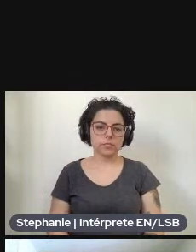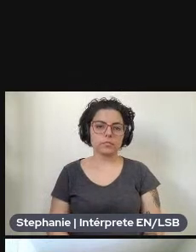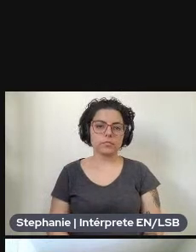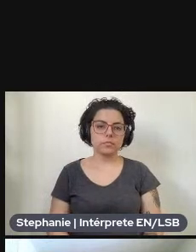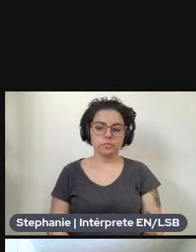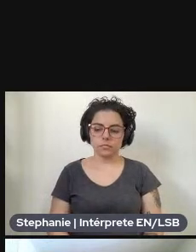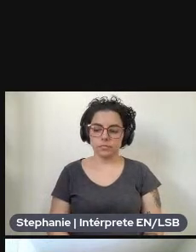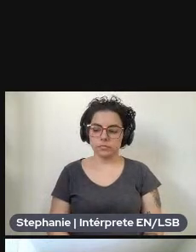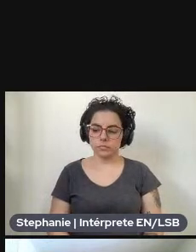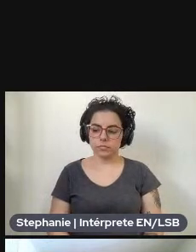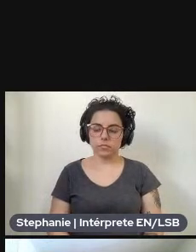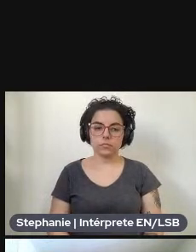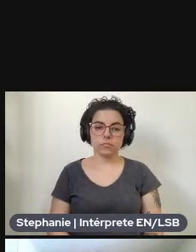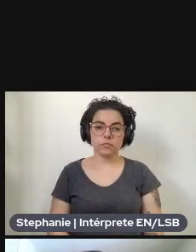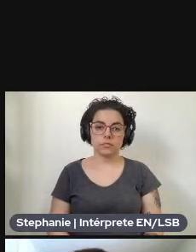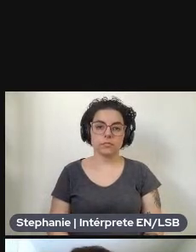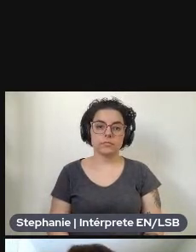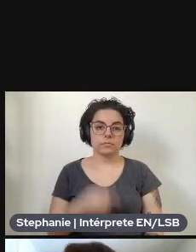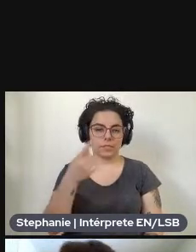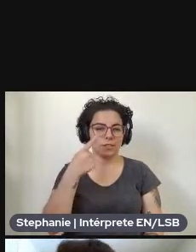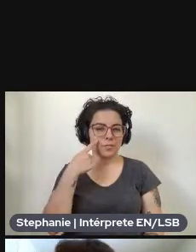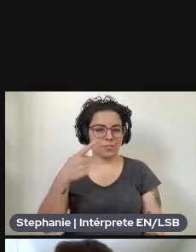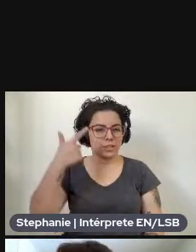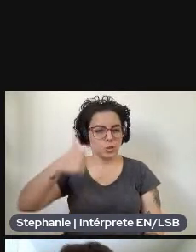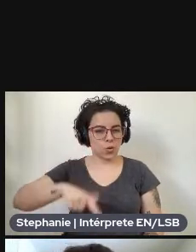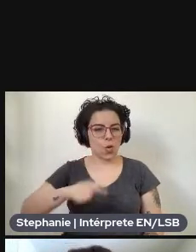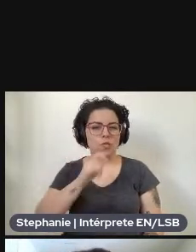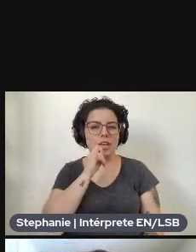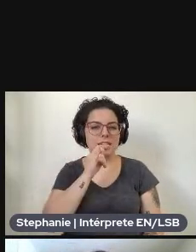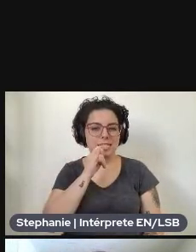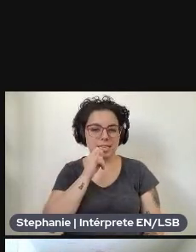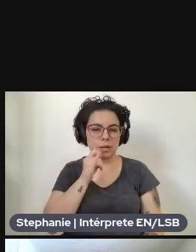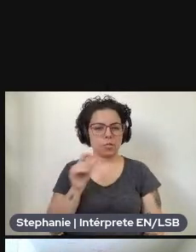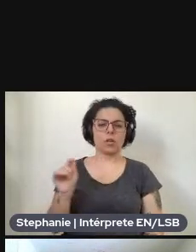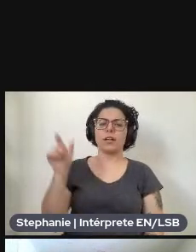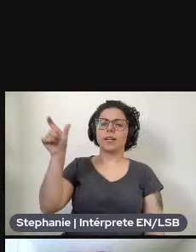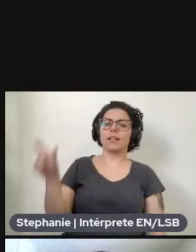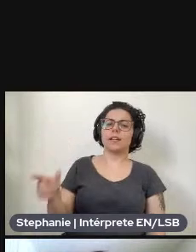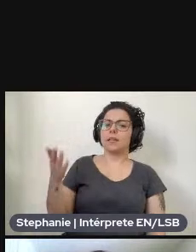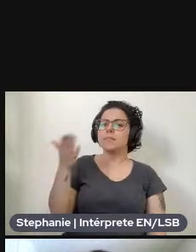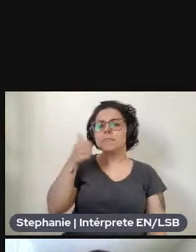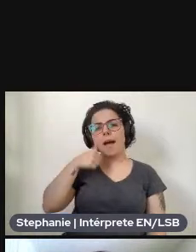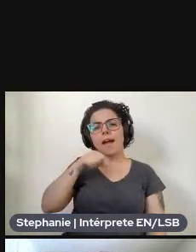Let's return to our example, que guapa está María.